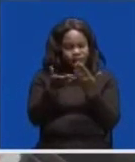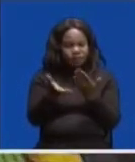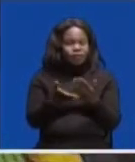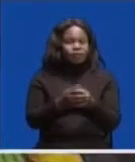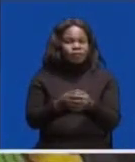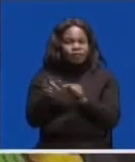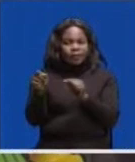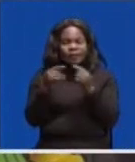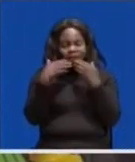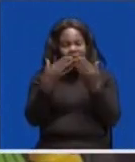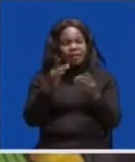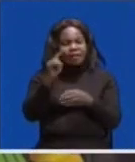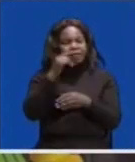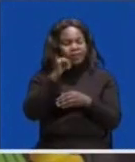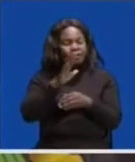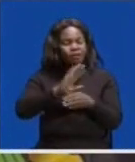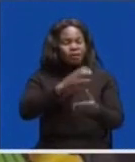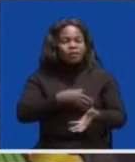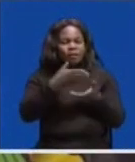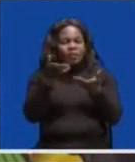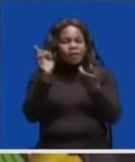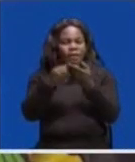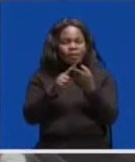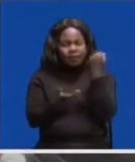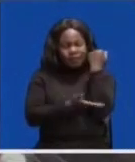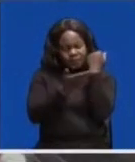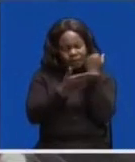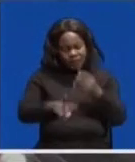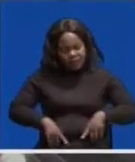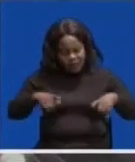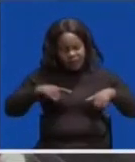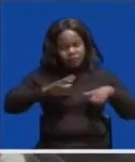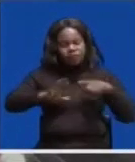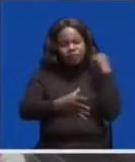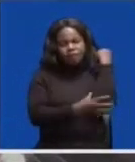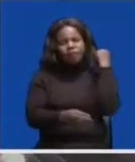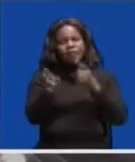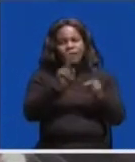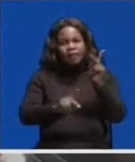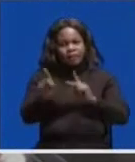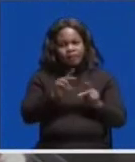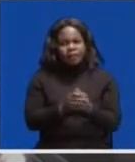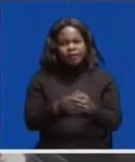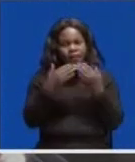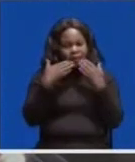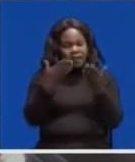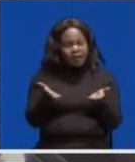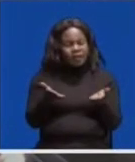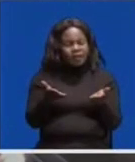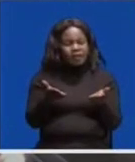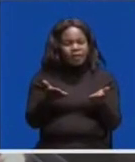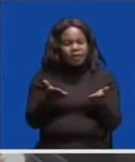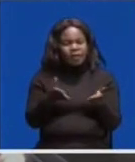First Lady for her commitment towards improving the lives of vulnerable people. Commend you, Madam First Lady, for the